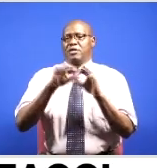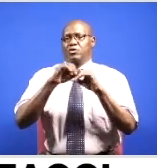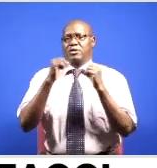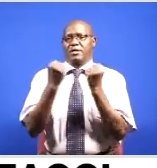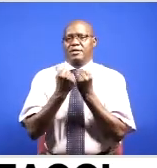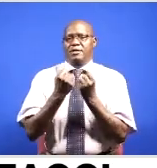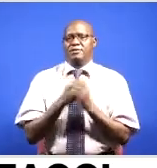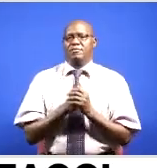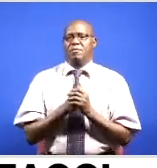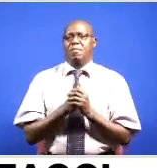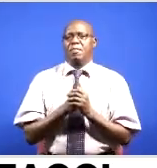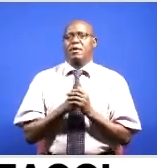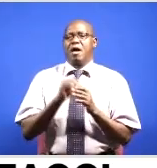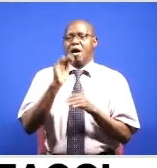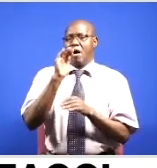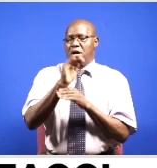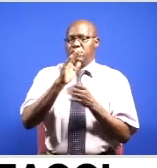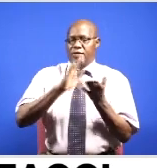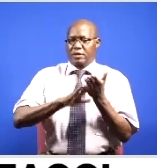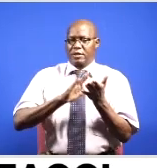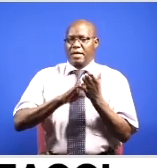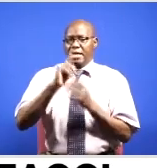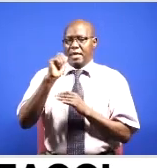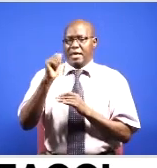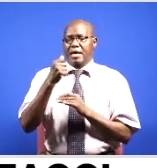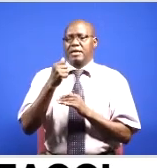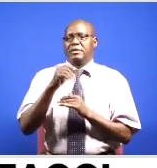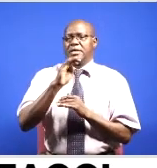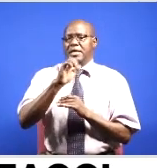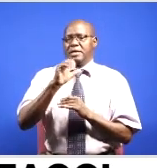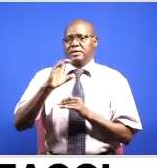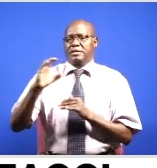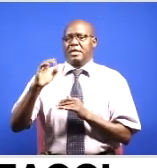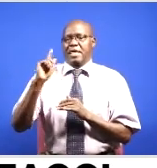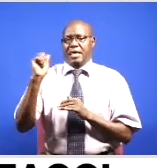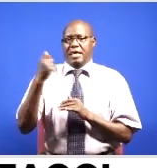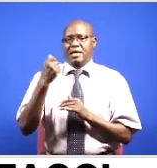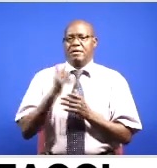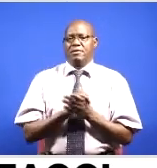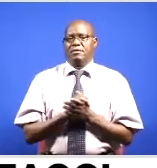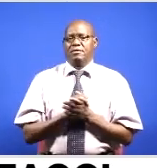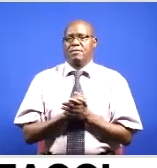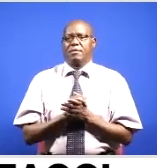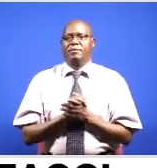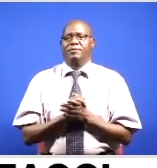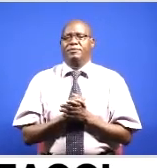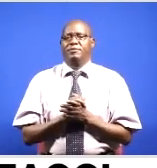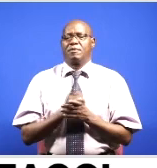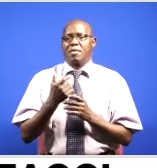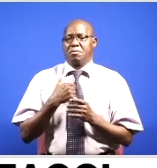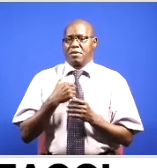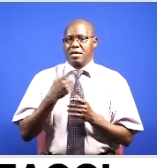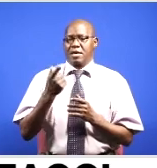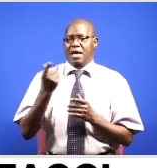Yeah. Asked for a comment to Kenyans at the incoming EACC chair, this is what Oginde said. Well, I'm not incoming yet. I'm not